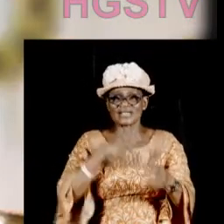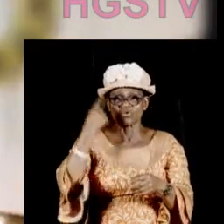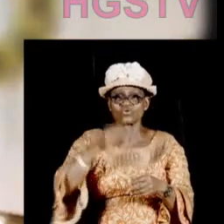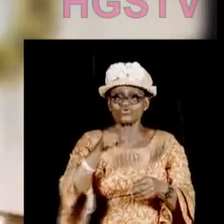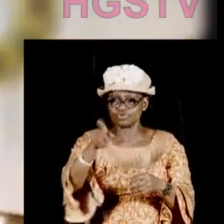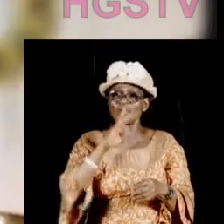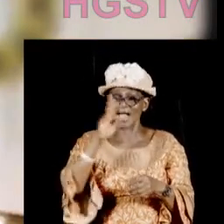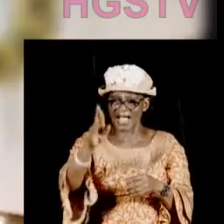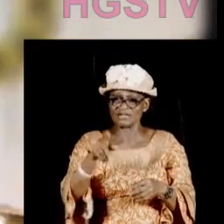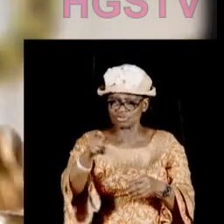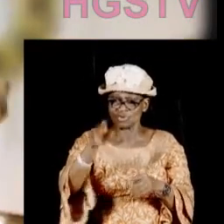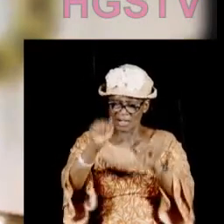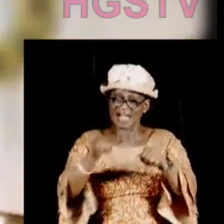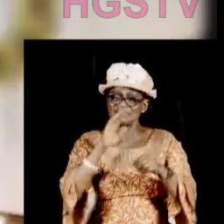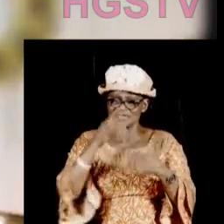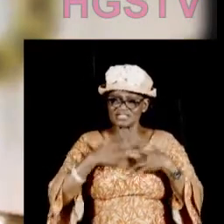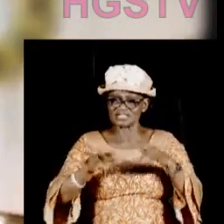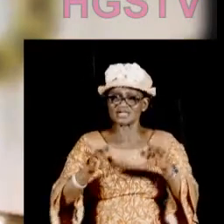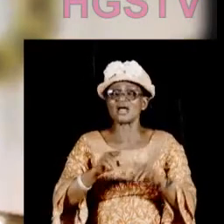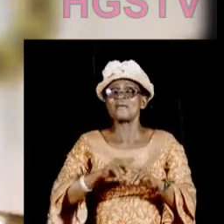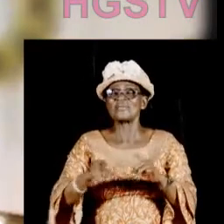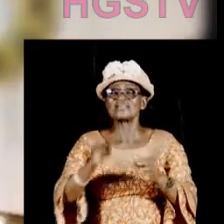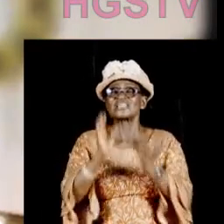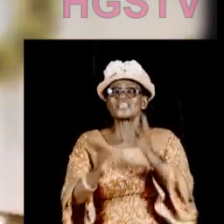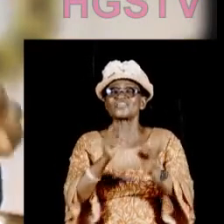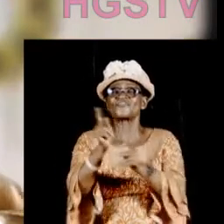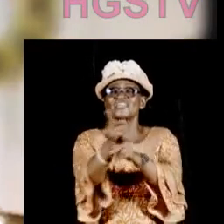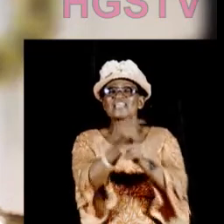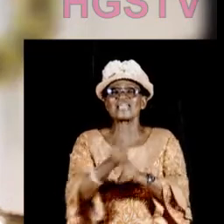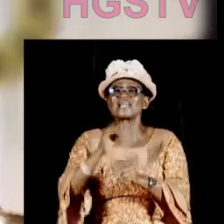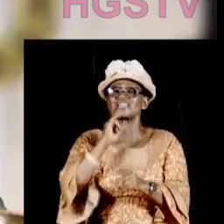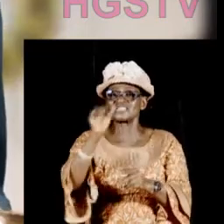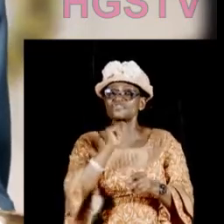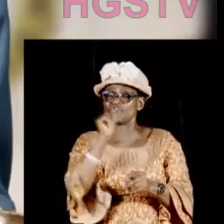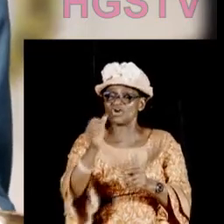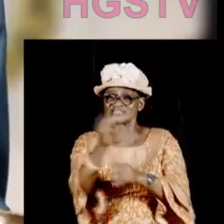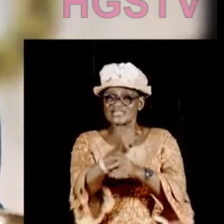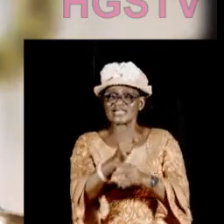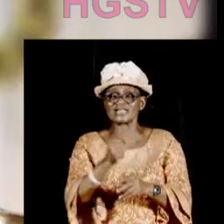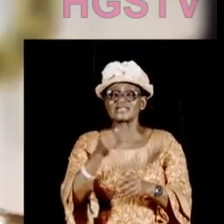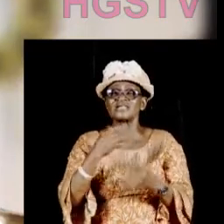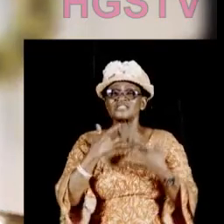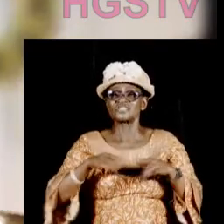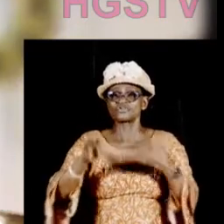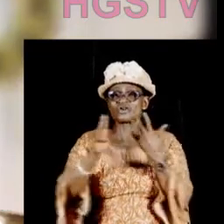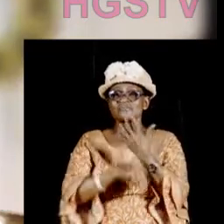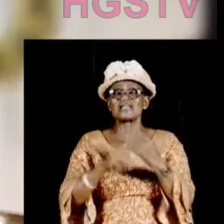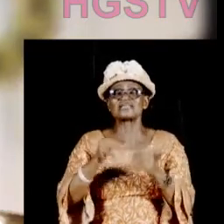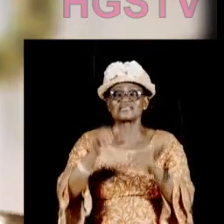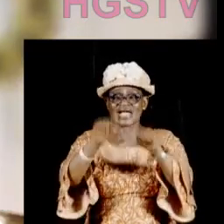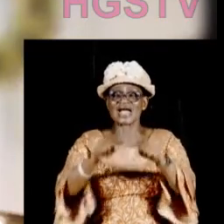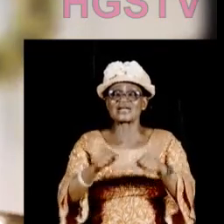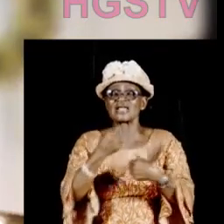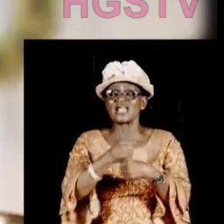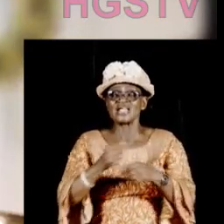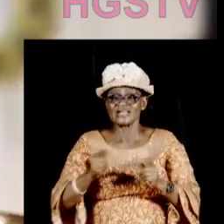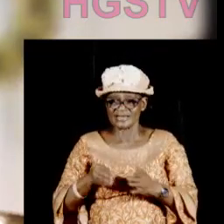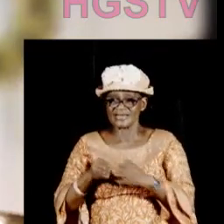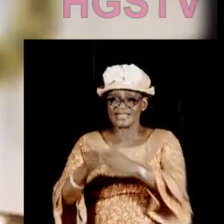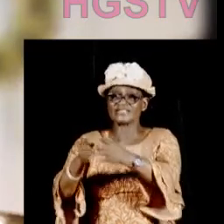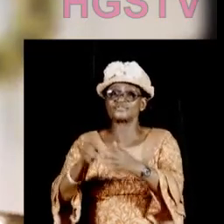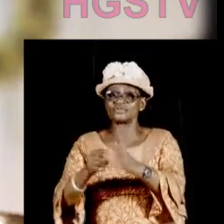can be discouraged. But if care is not taken, discouragement can lead to frustration and